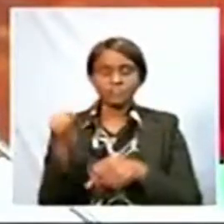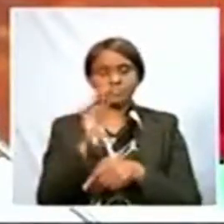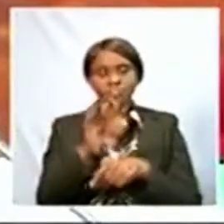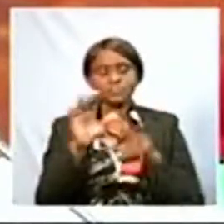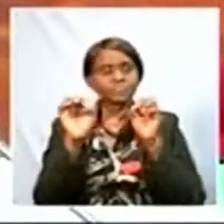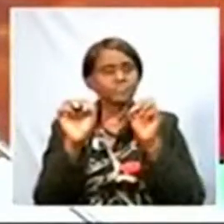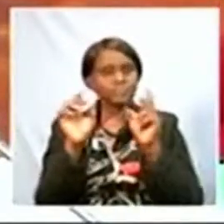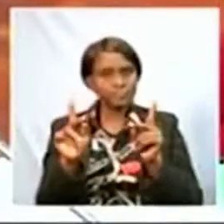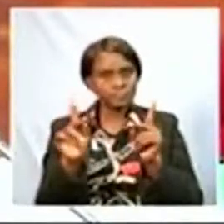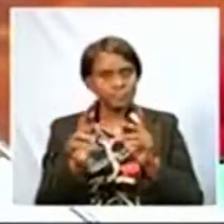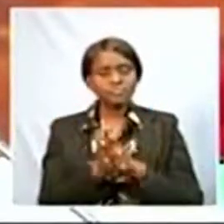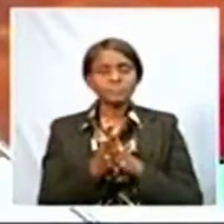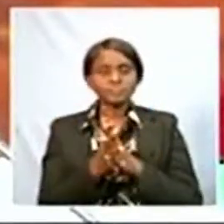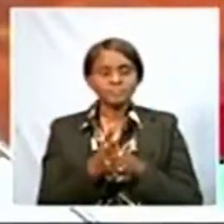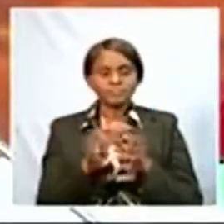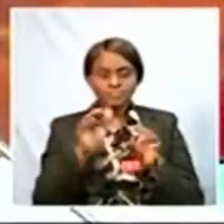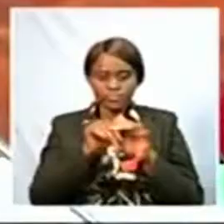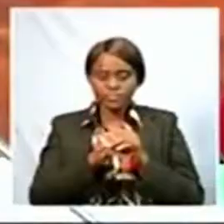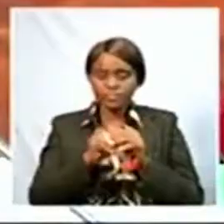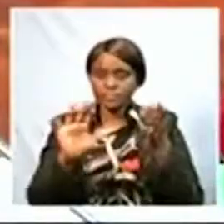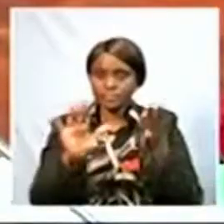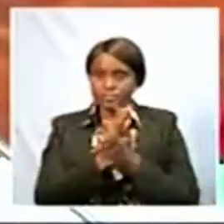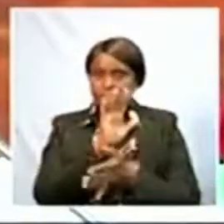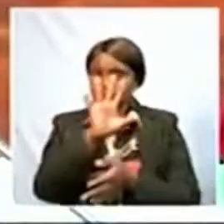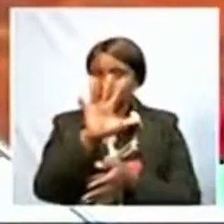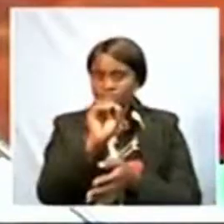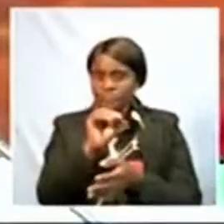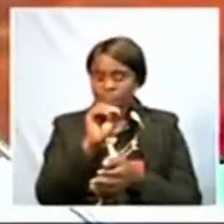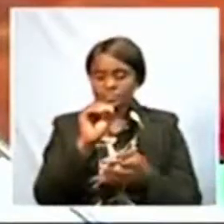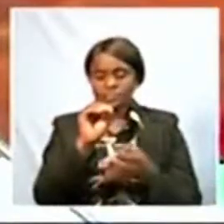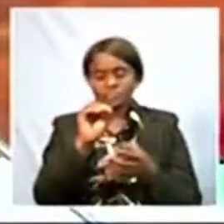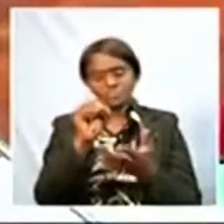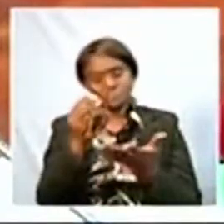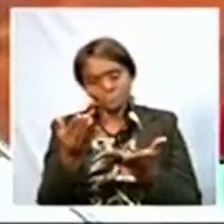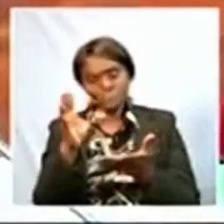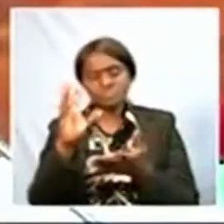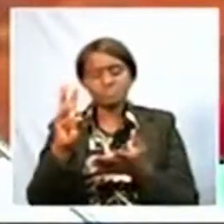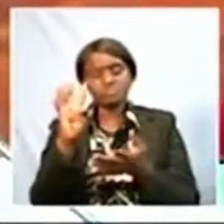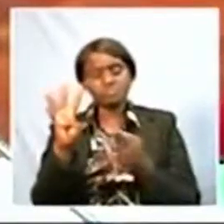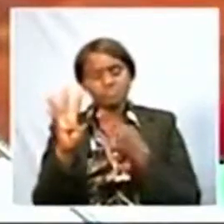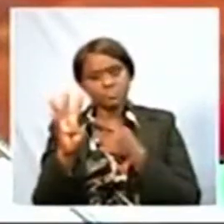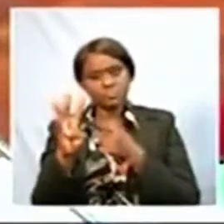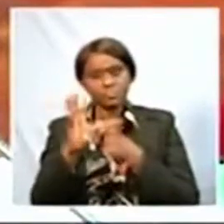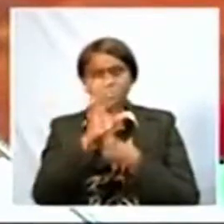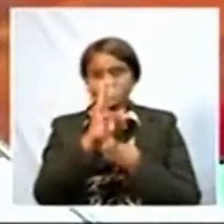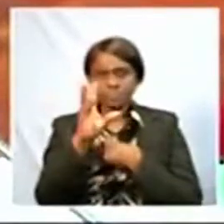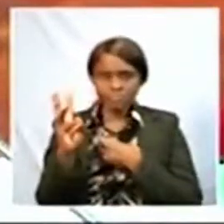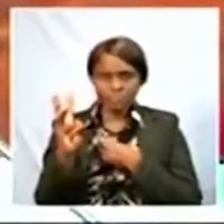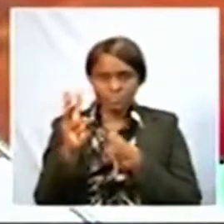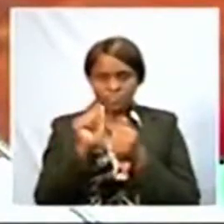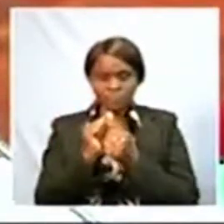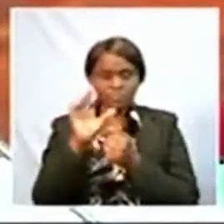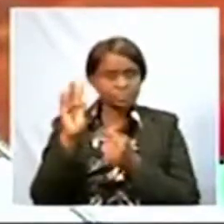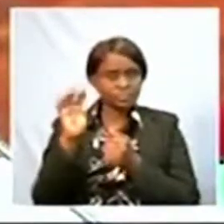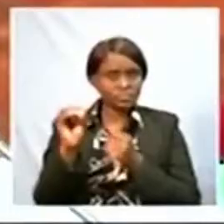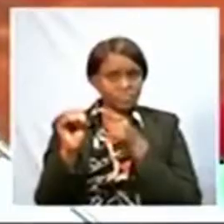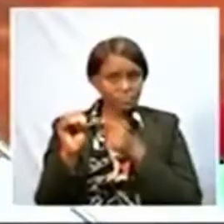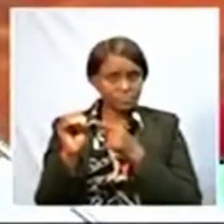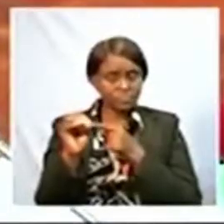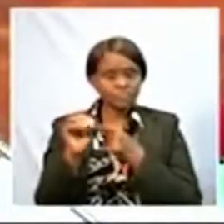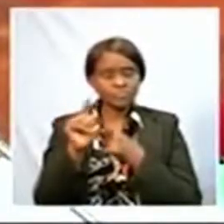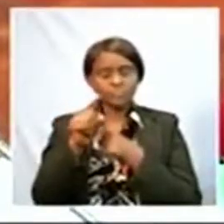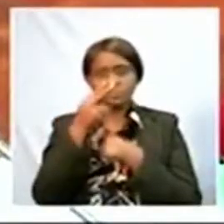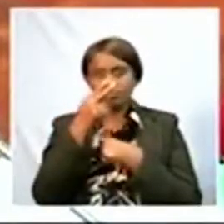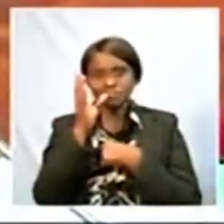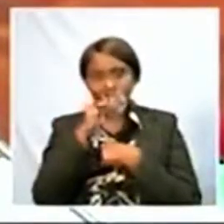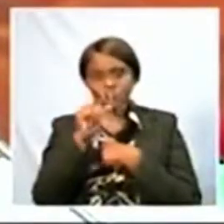Okay. Then page 50, page 64, 66, and 70, you will notice